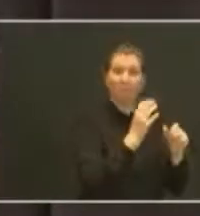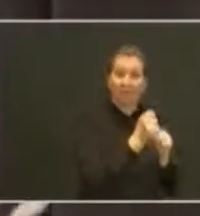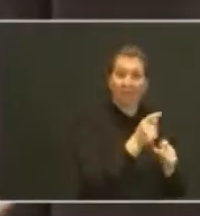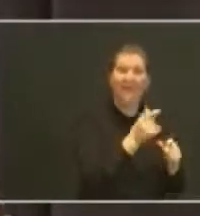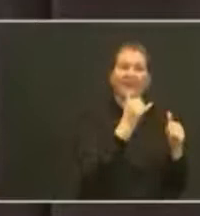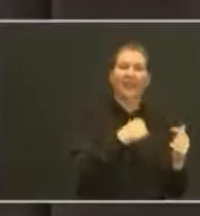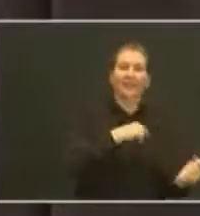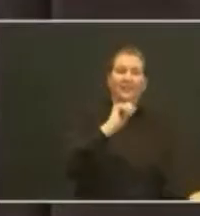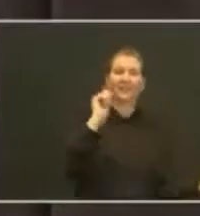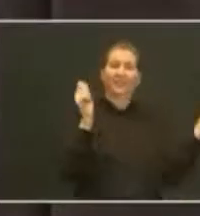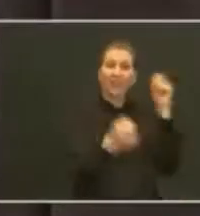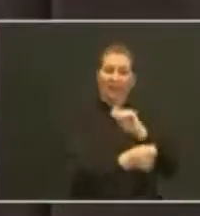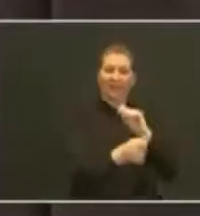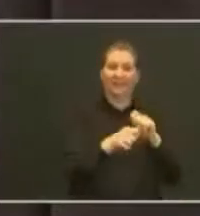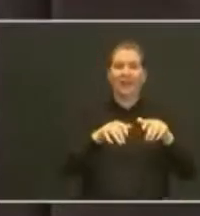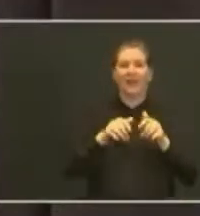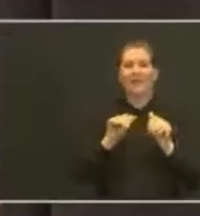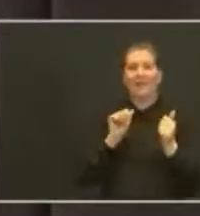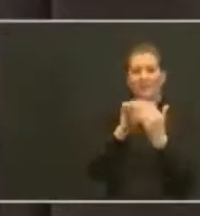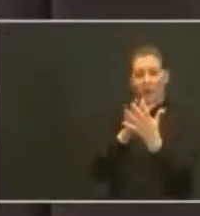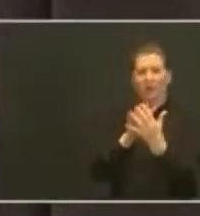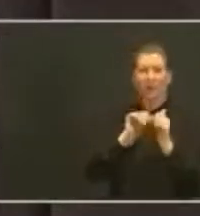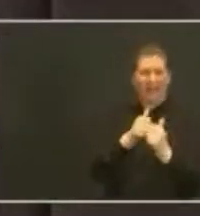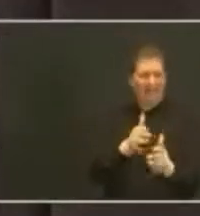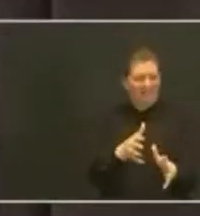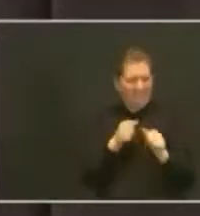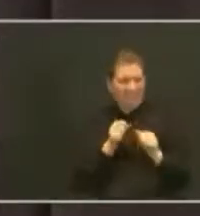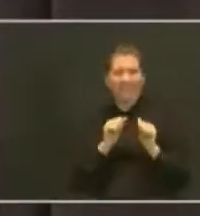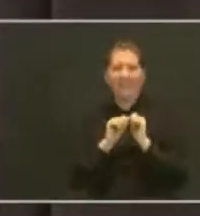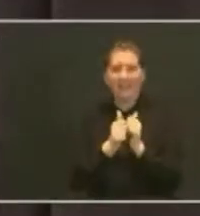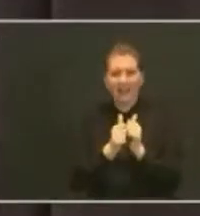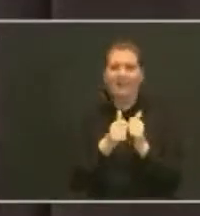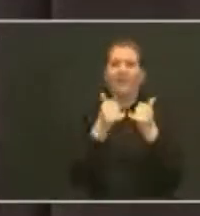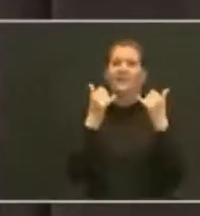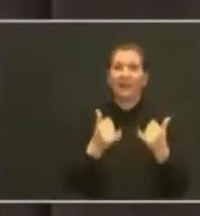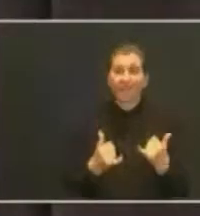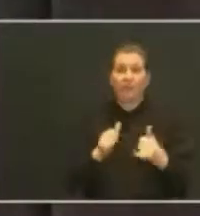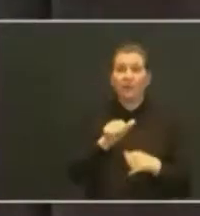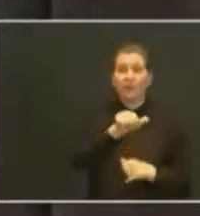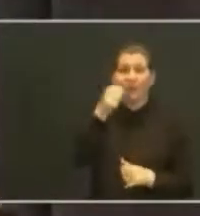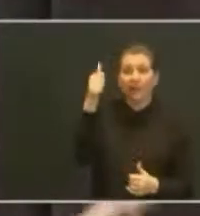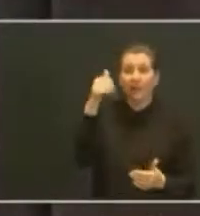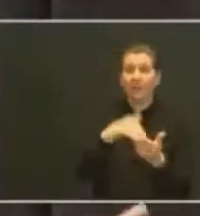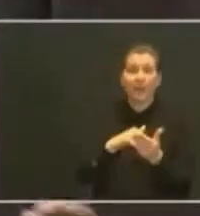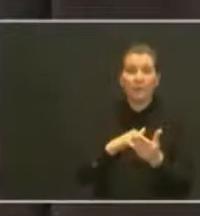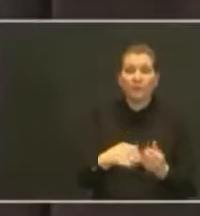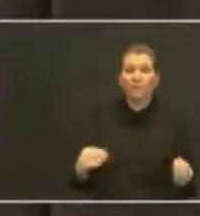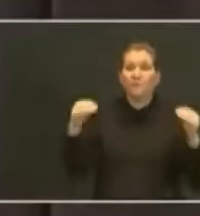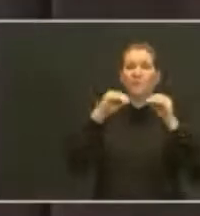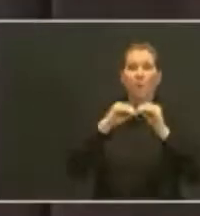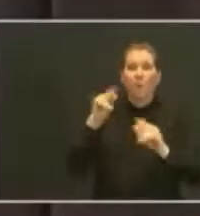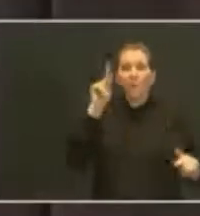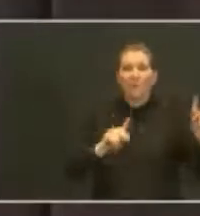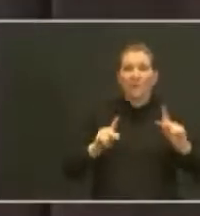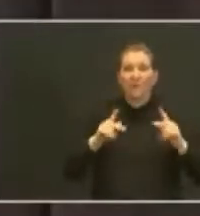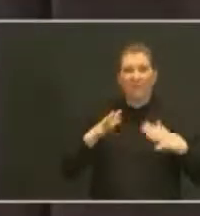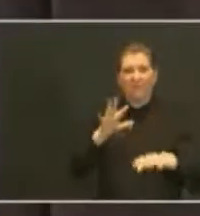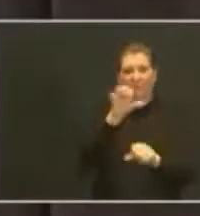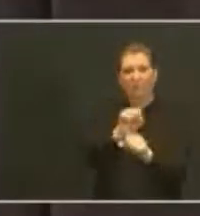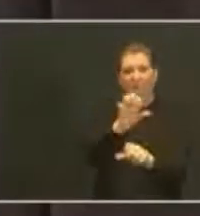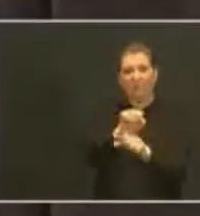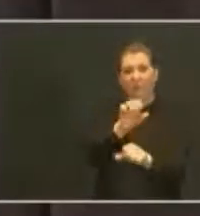that. We already have 10,000 plus people who have appointments in place, and you will see that continue to get accelerated, that